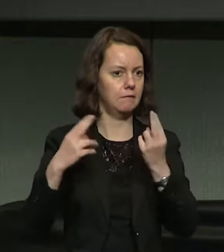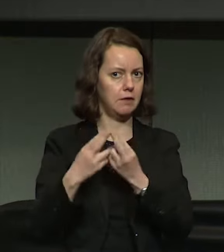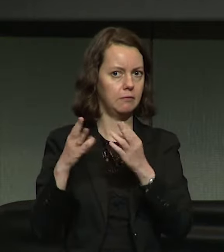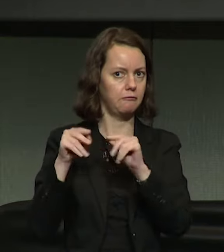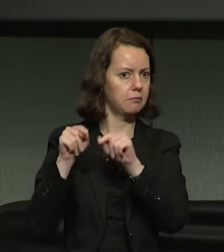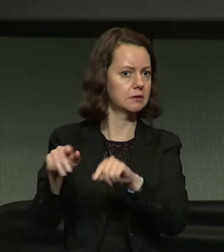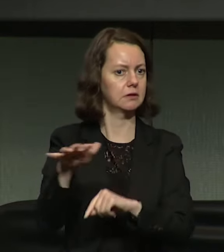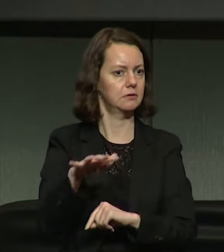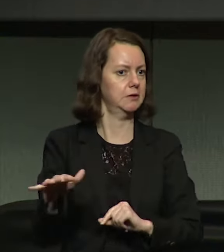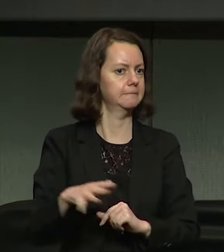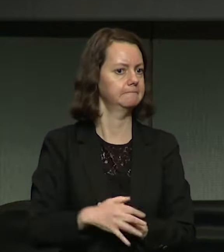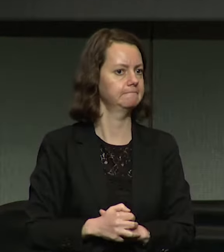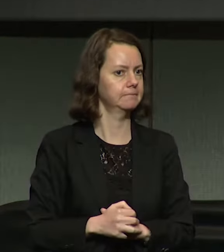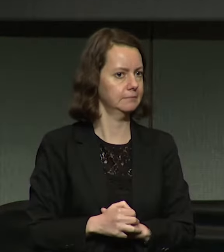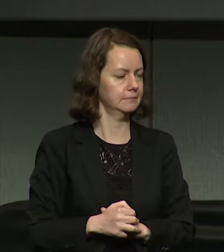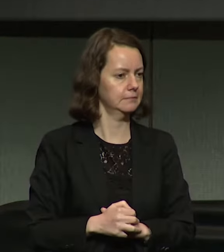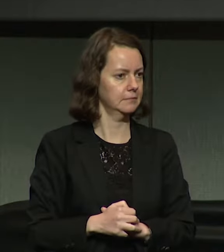have come from.